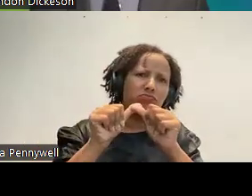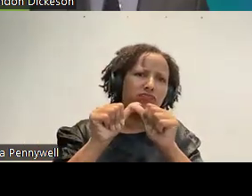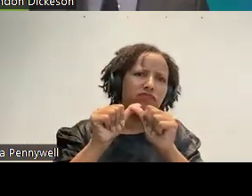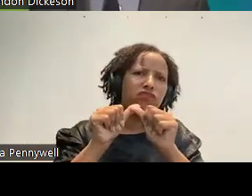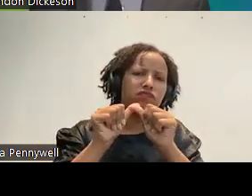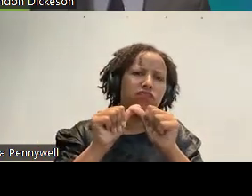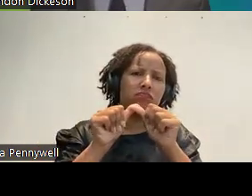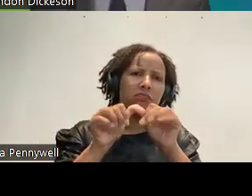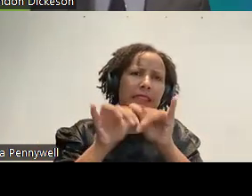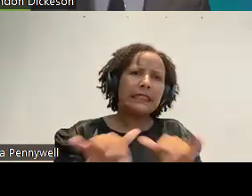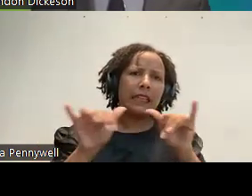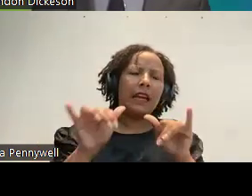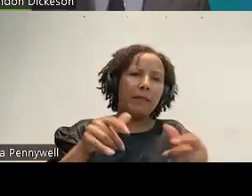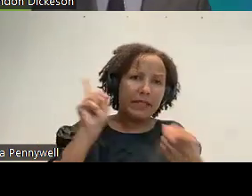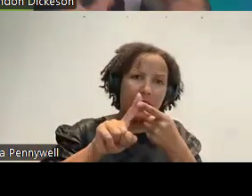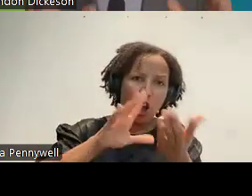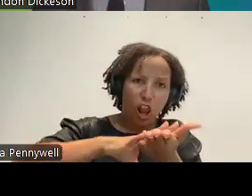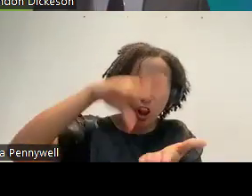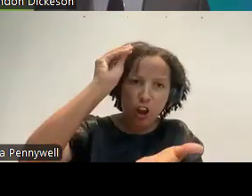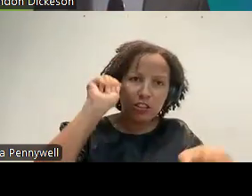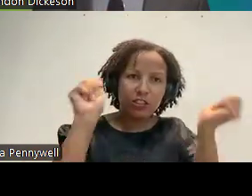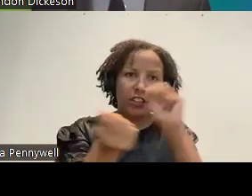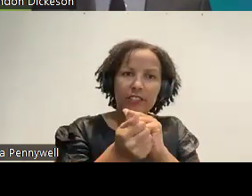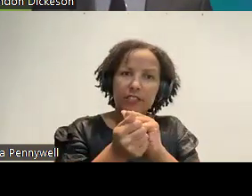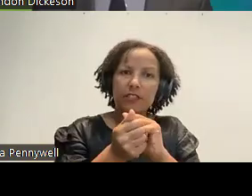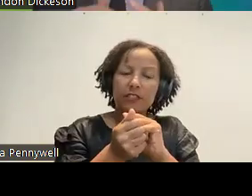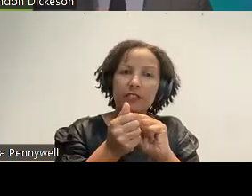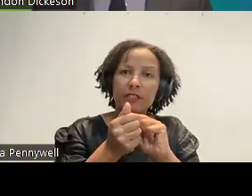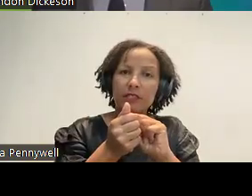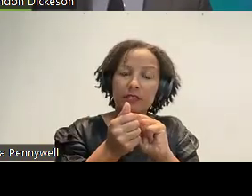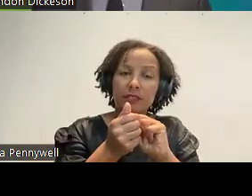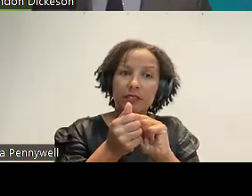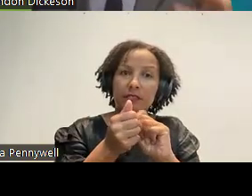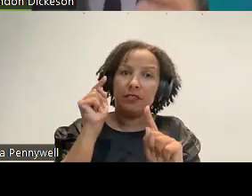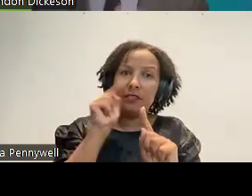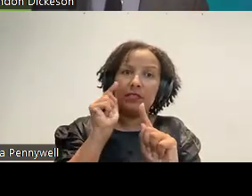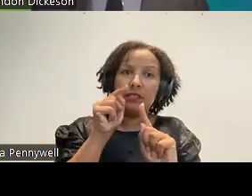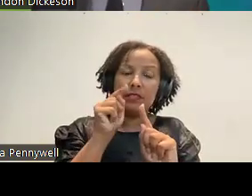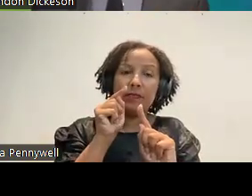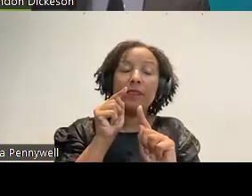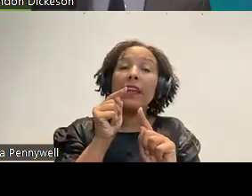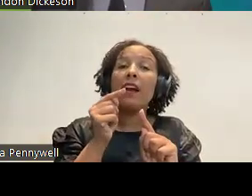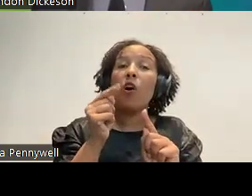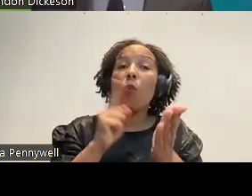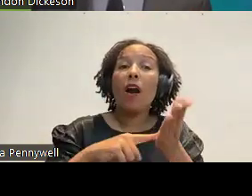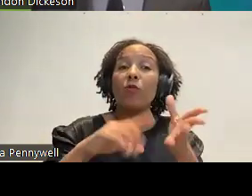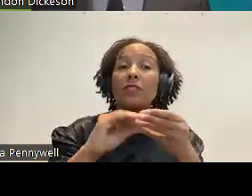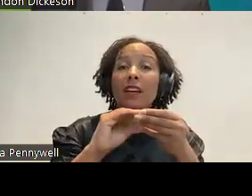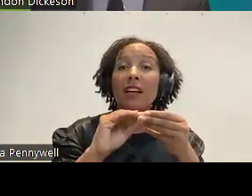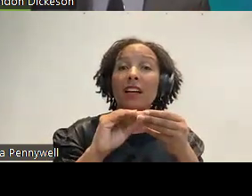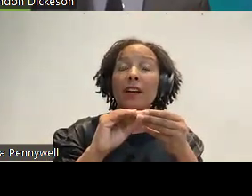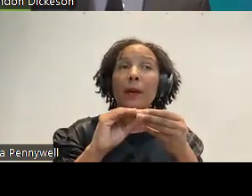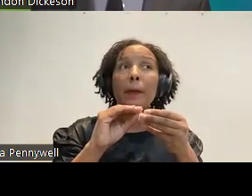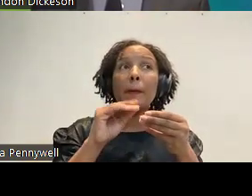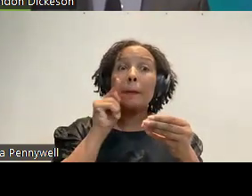learn a better way forward. So, as odd as it may sound, I would even say don't take these maladaptive coping skills from